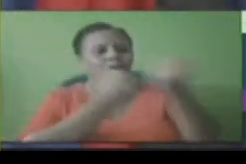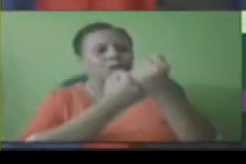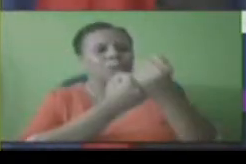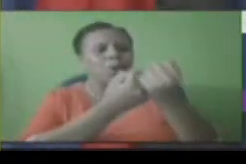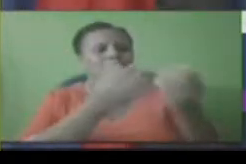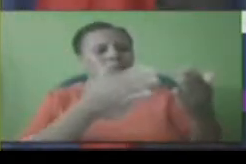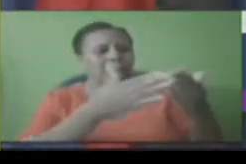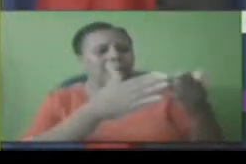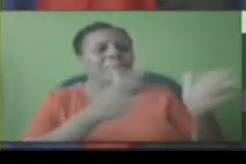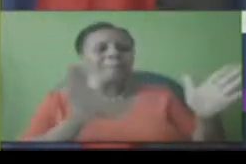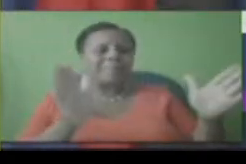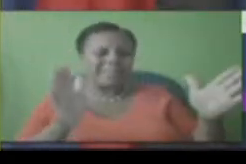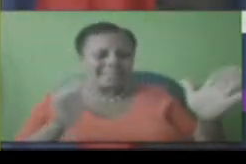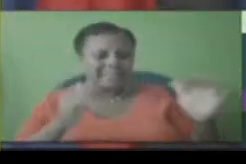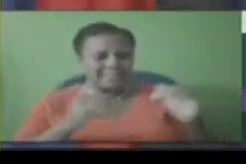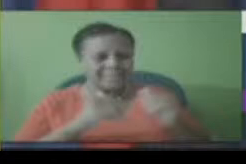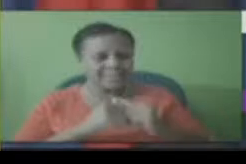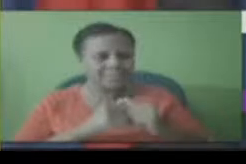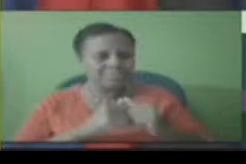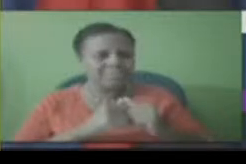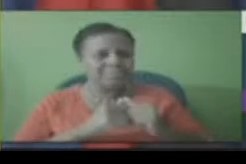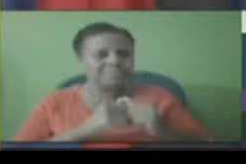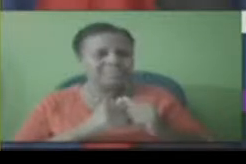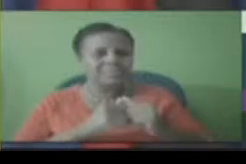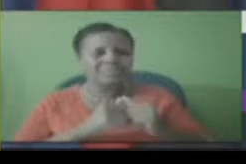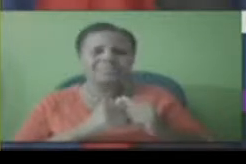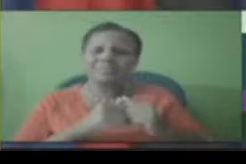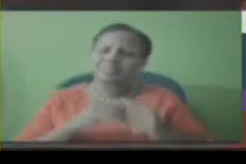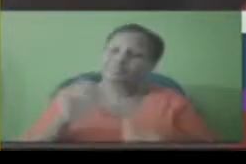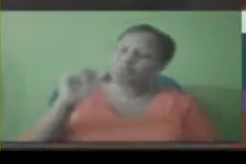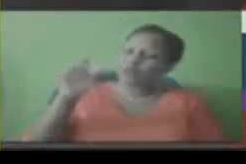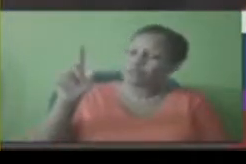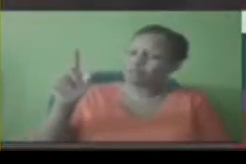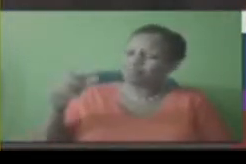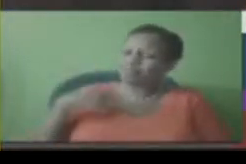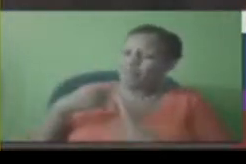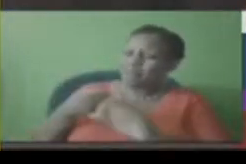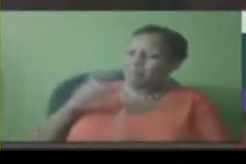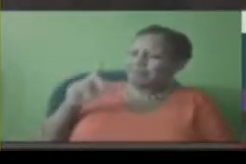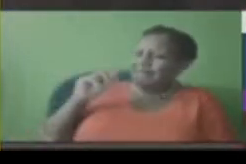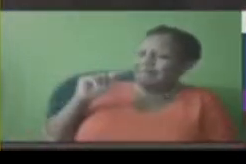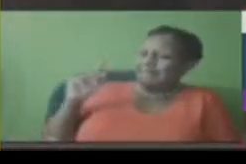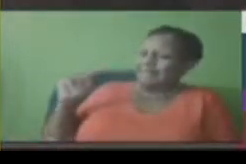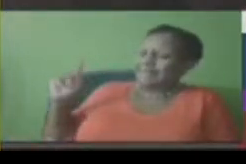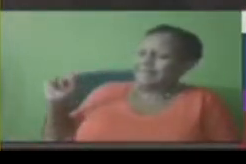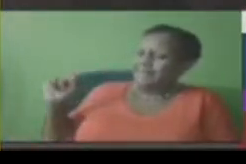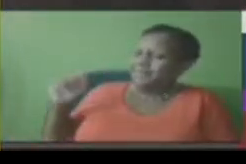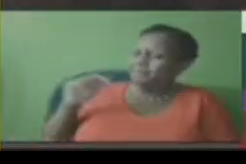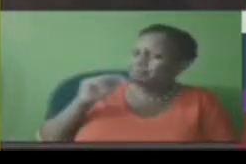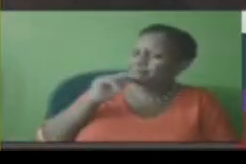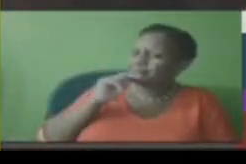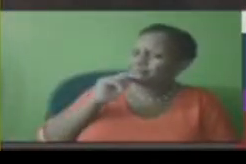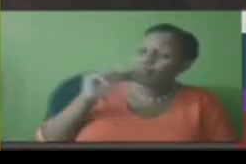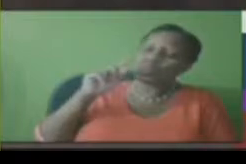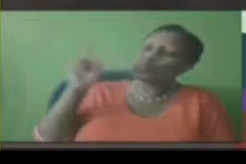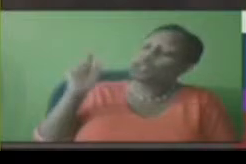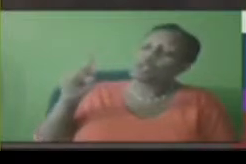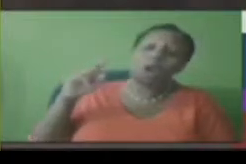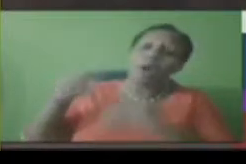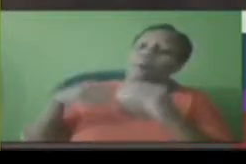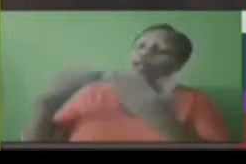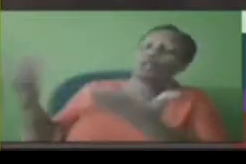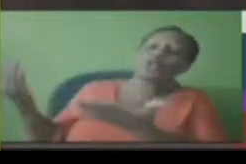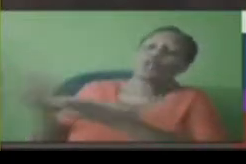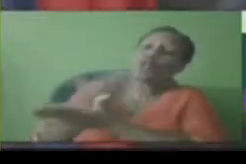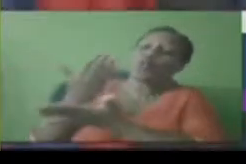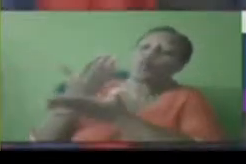Ann Brown Campbell, TTT News. My question is with regard to the new drug. The new drug. Well, there's nobody